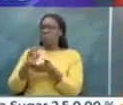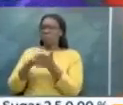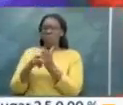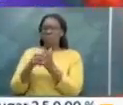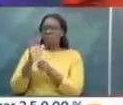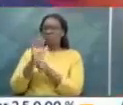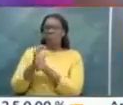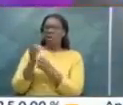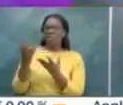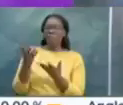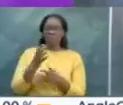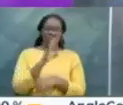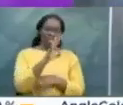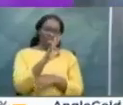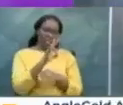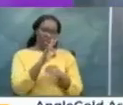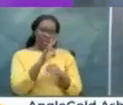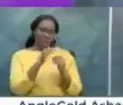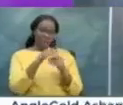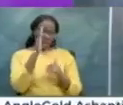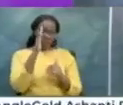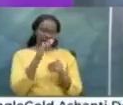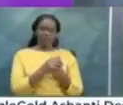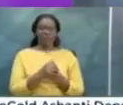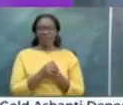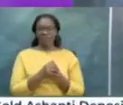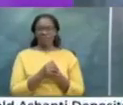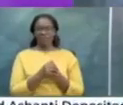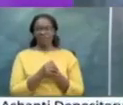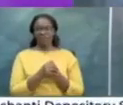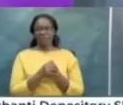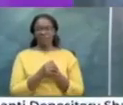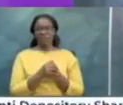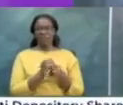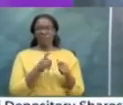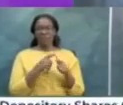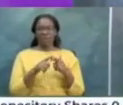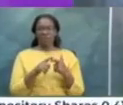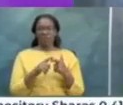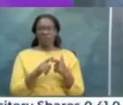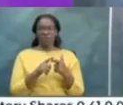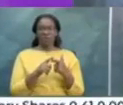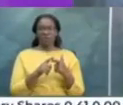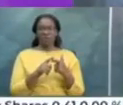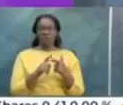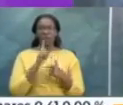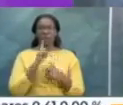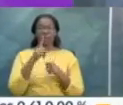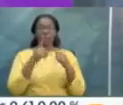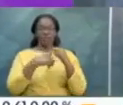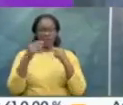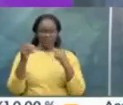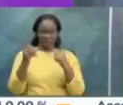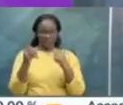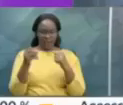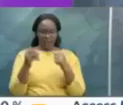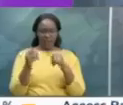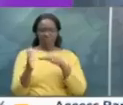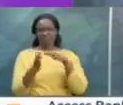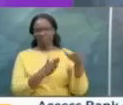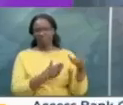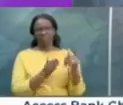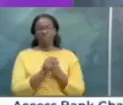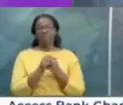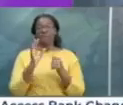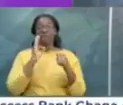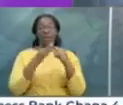pieces of Bounty peanut butter, this is the price you'll get it for 160 shillings. And then we have